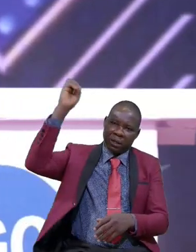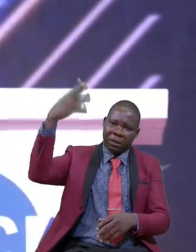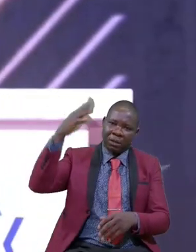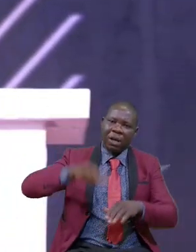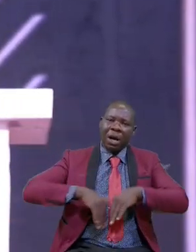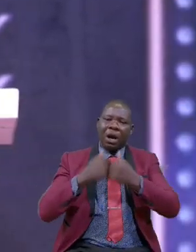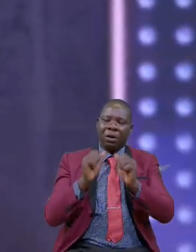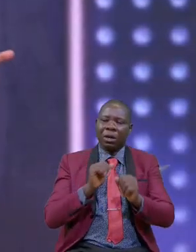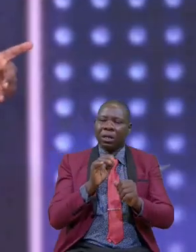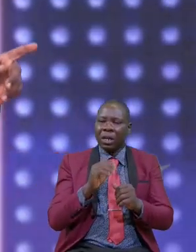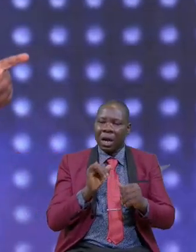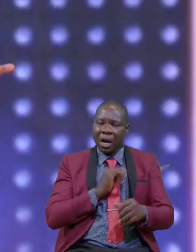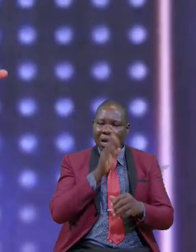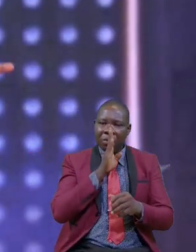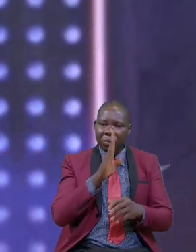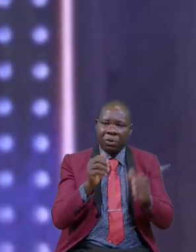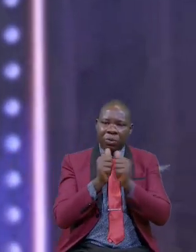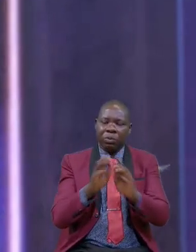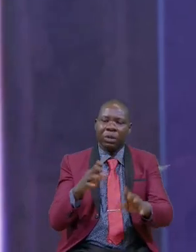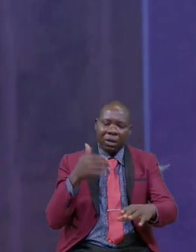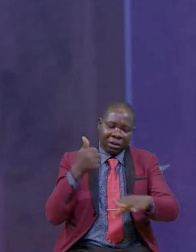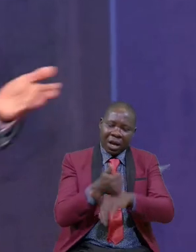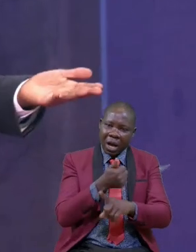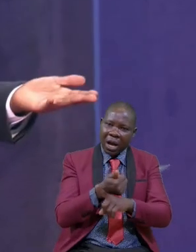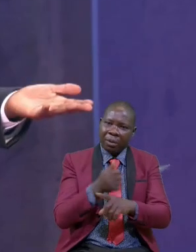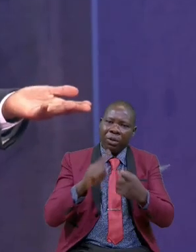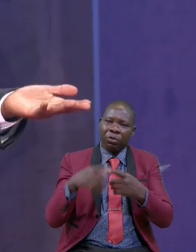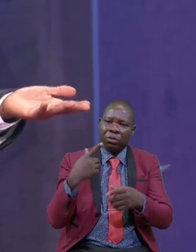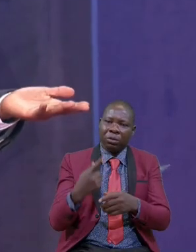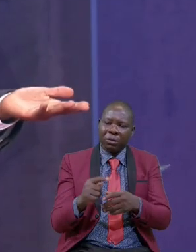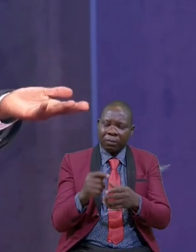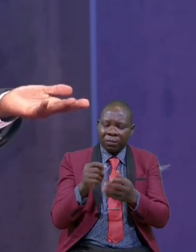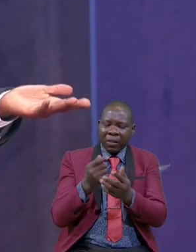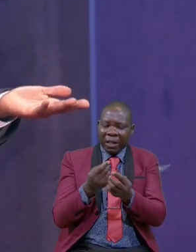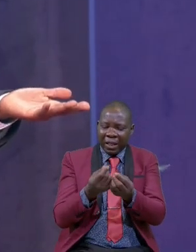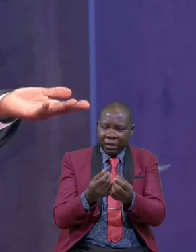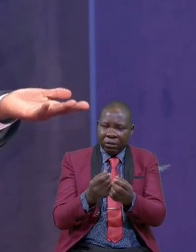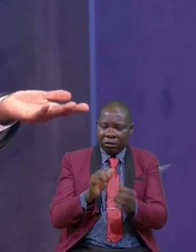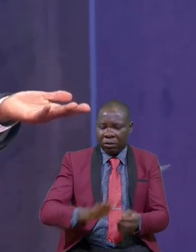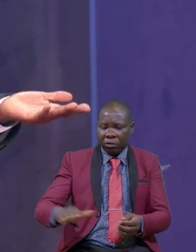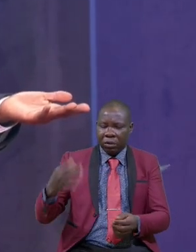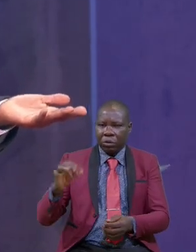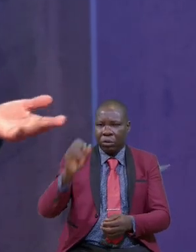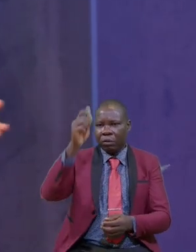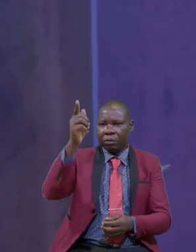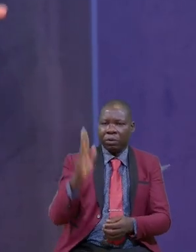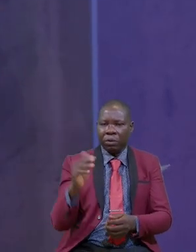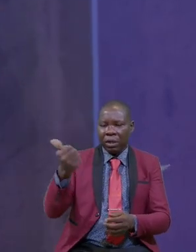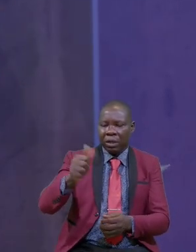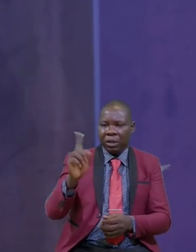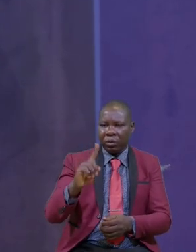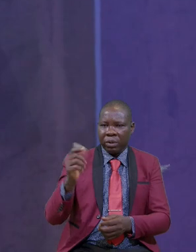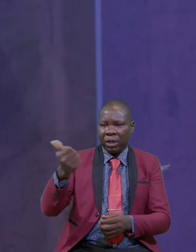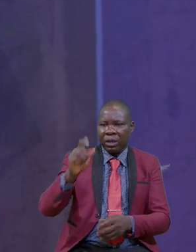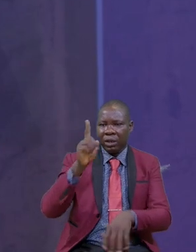être irréprochable? To the least of the children of God, moindre des enfants de Dieu, anywhere, anytime, à tout moment, it's